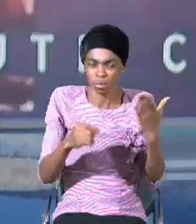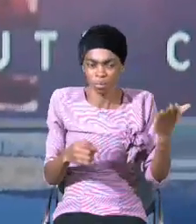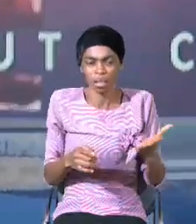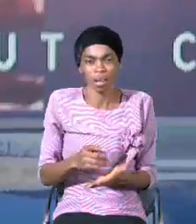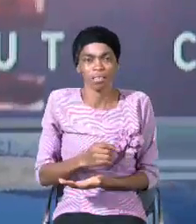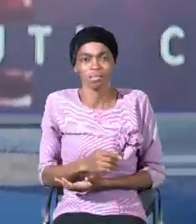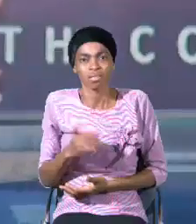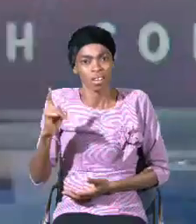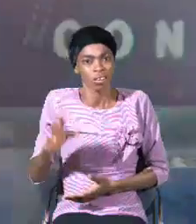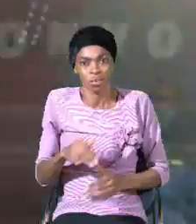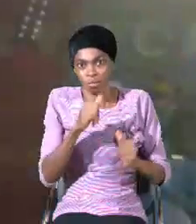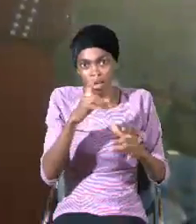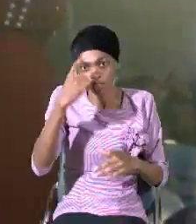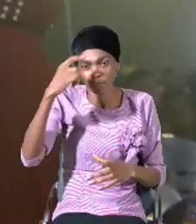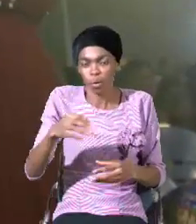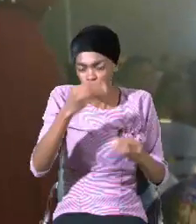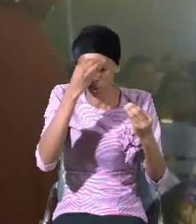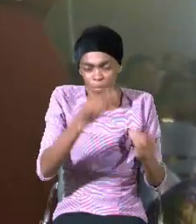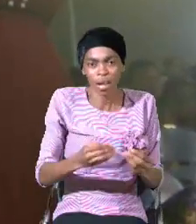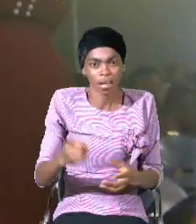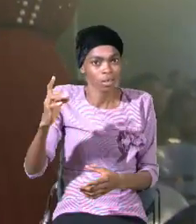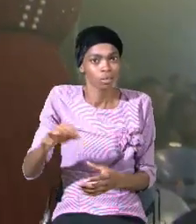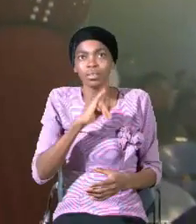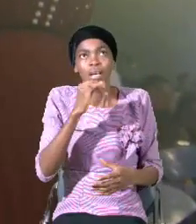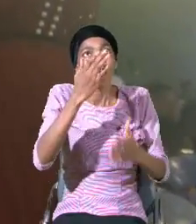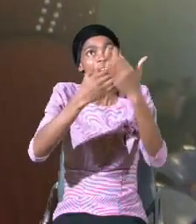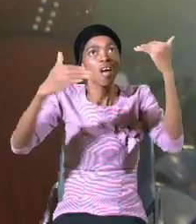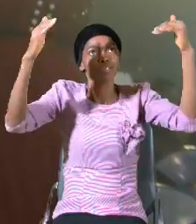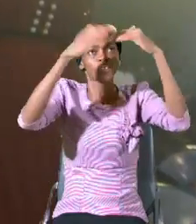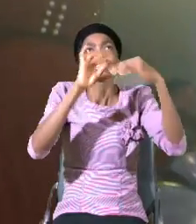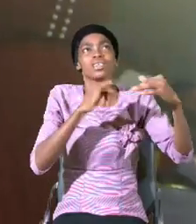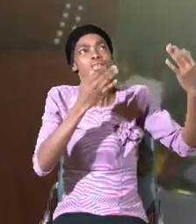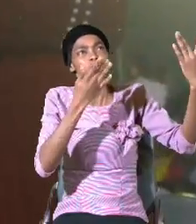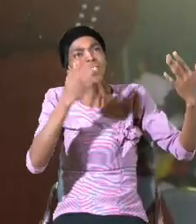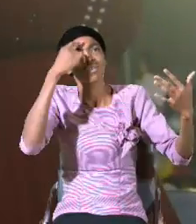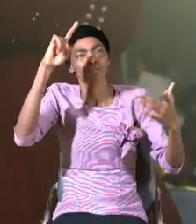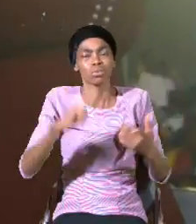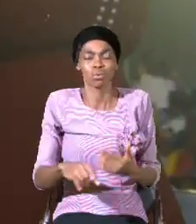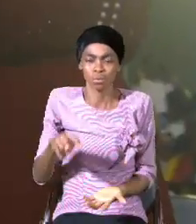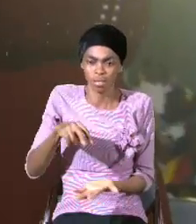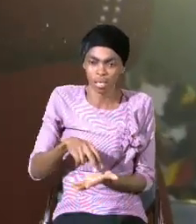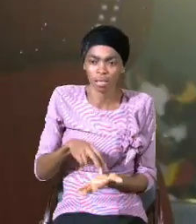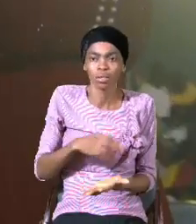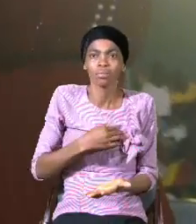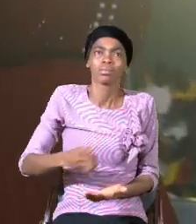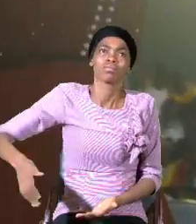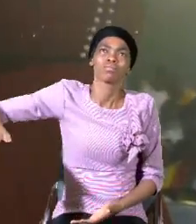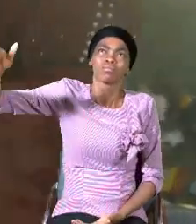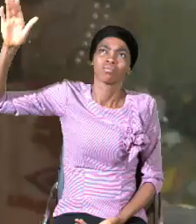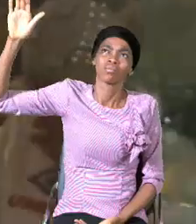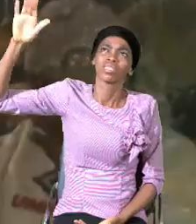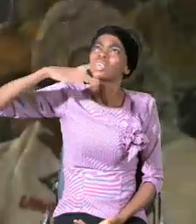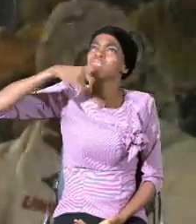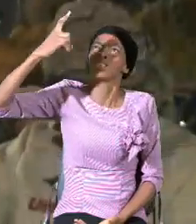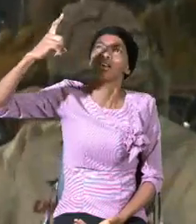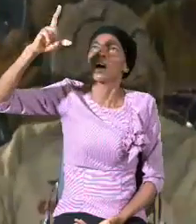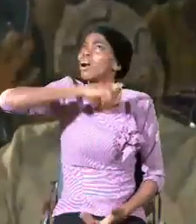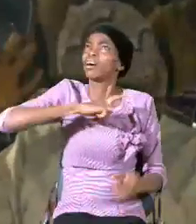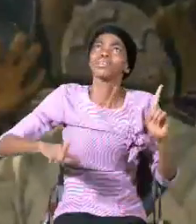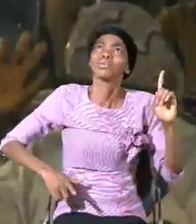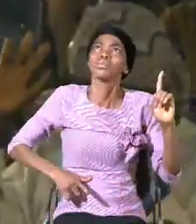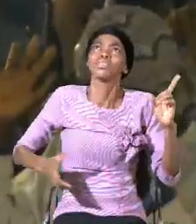bless you there. Heaven is waiting for you to stand up. Heaven is waiting for you to indicate and to say, Lord, here I